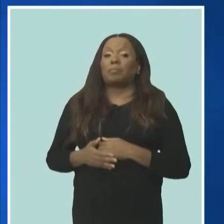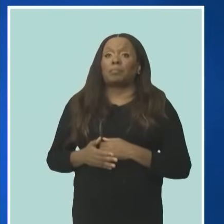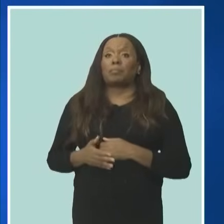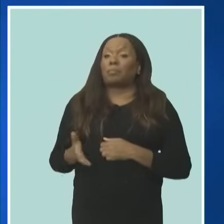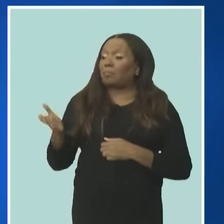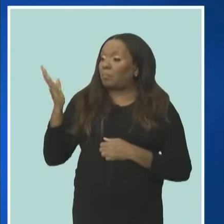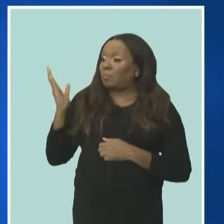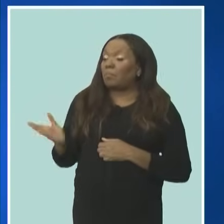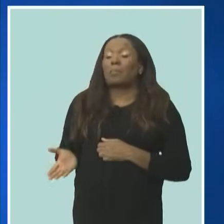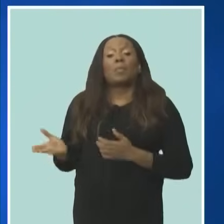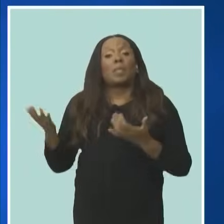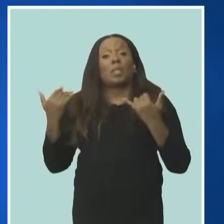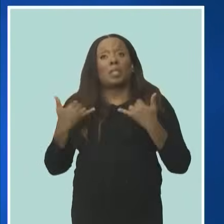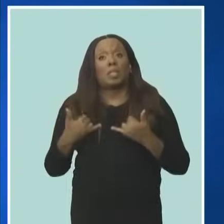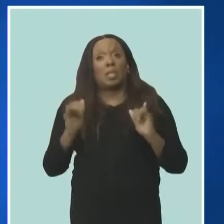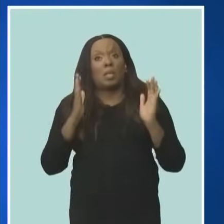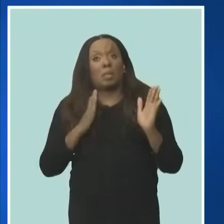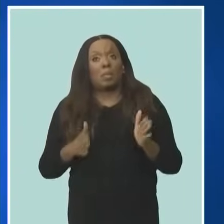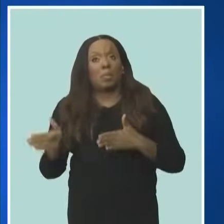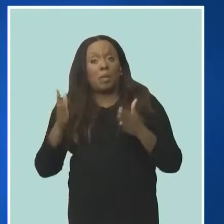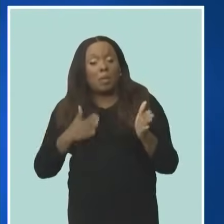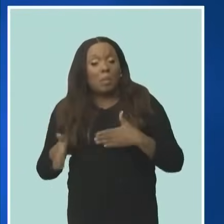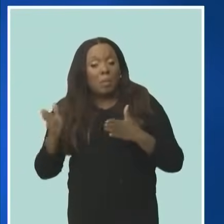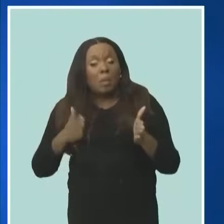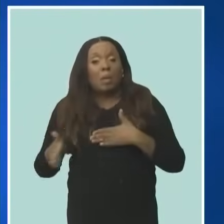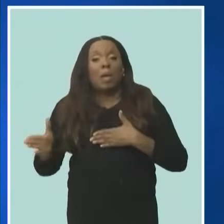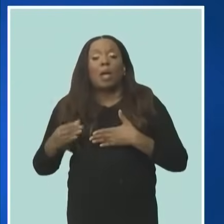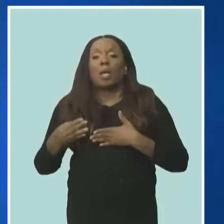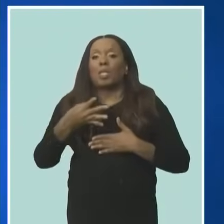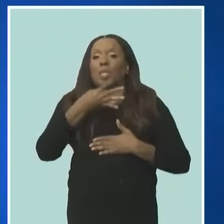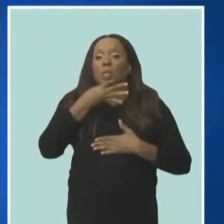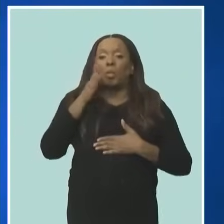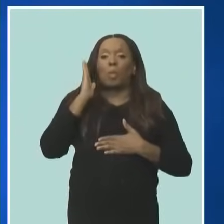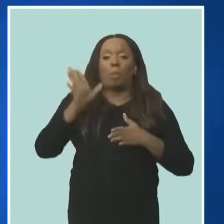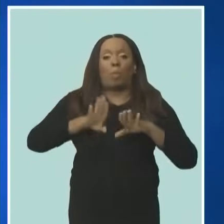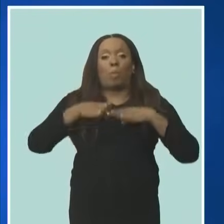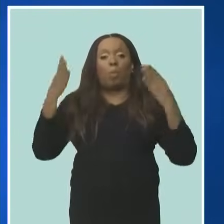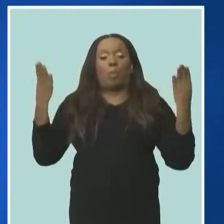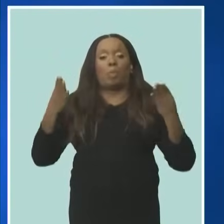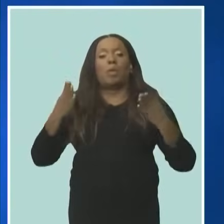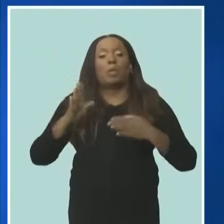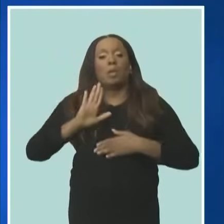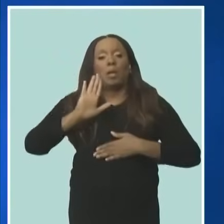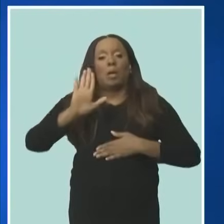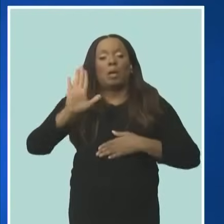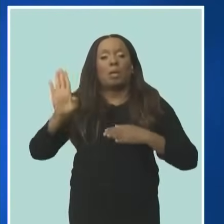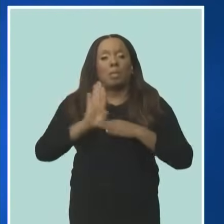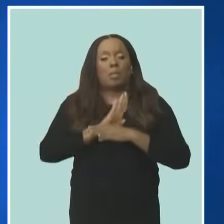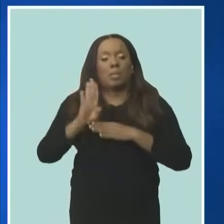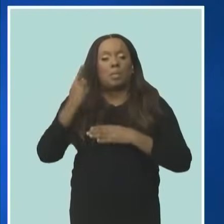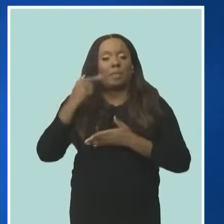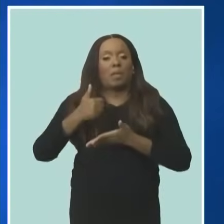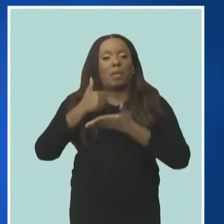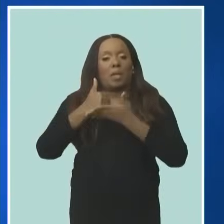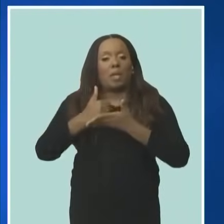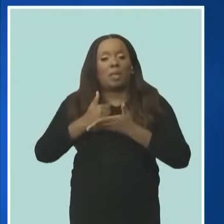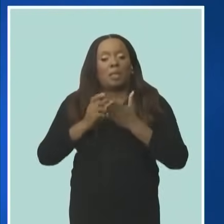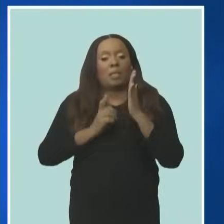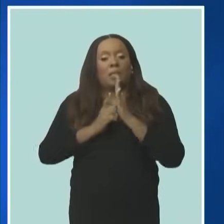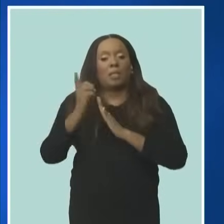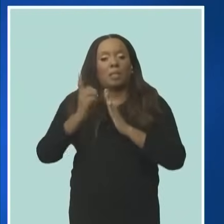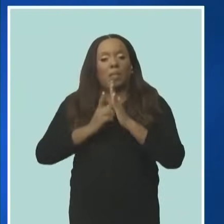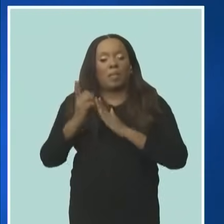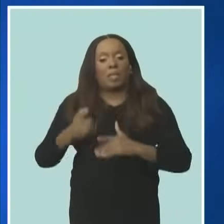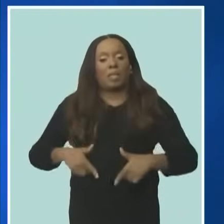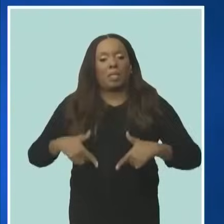in the preparation stage and months away from opening the doors to her enterprise, Alegria, a business to help develop literacy and life